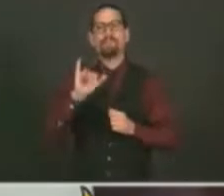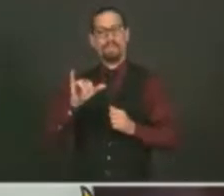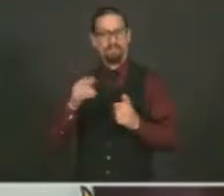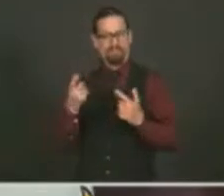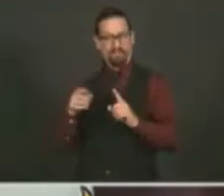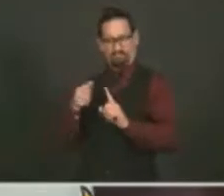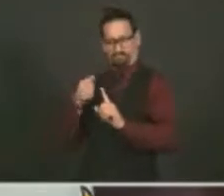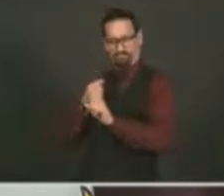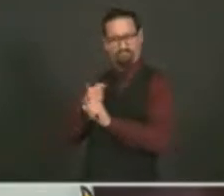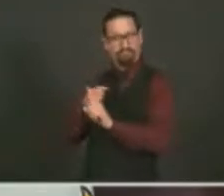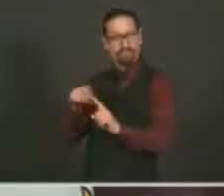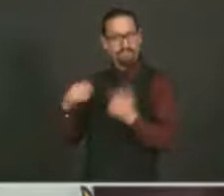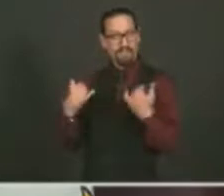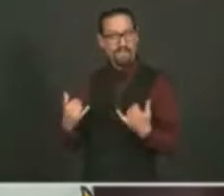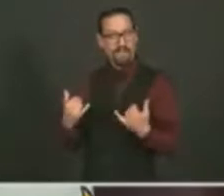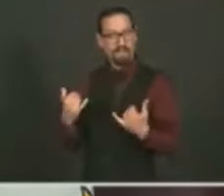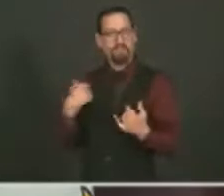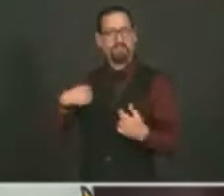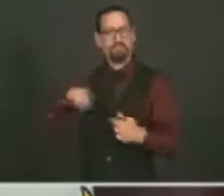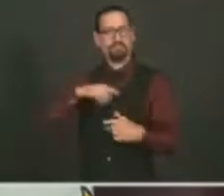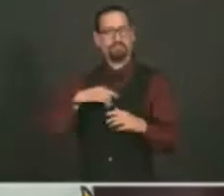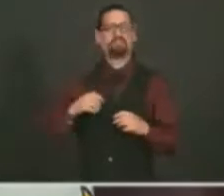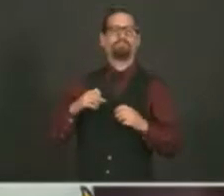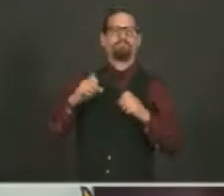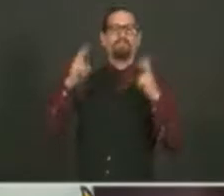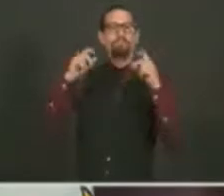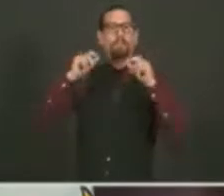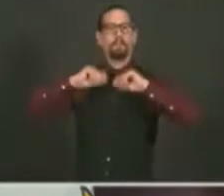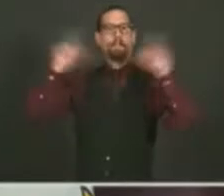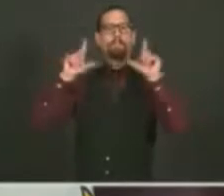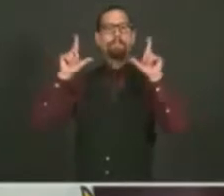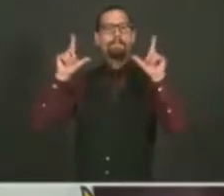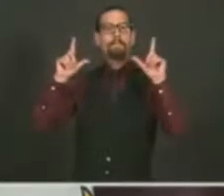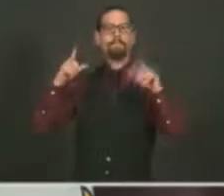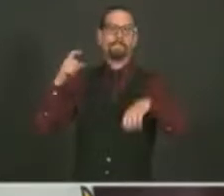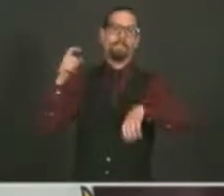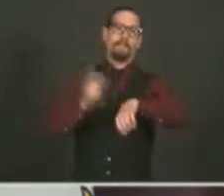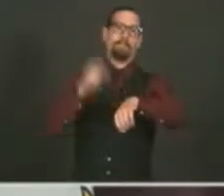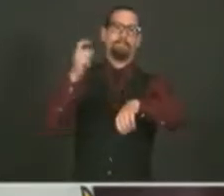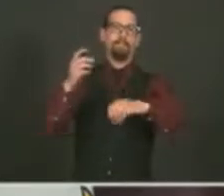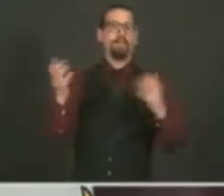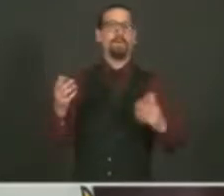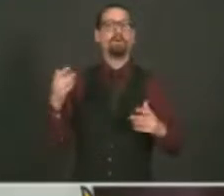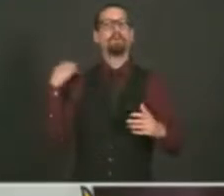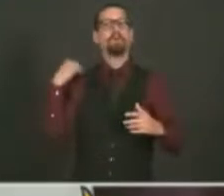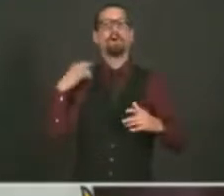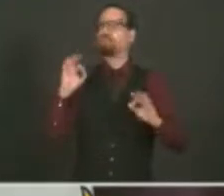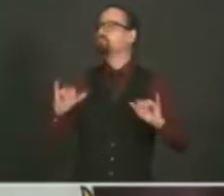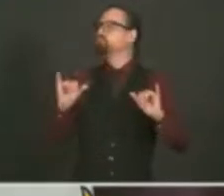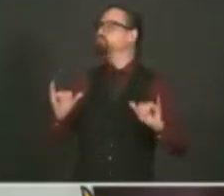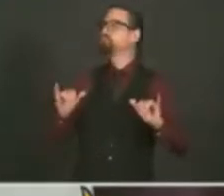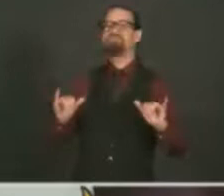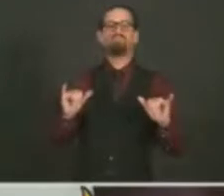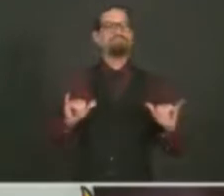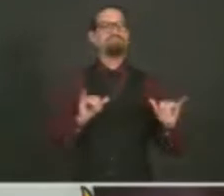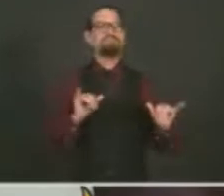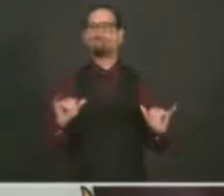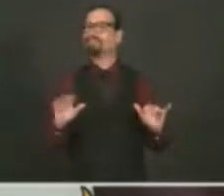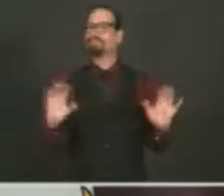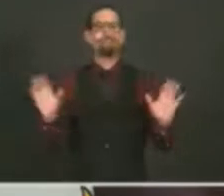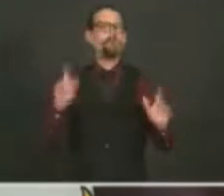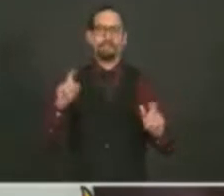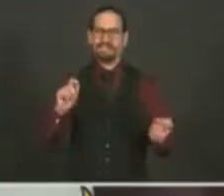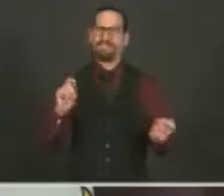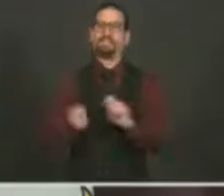Rhode Island. It's time to make some changes. We've all, including me and my family, become a little too